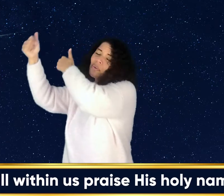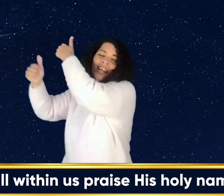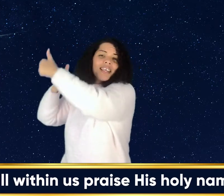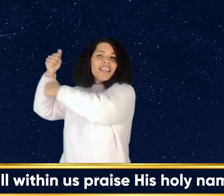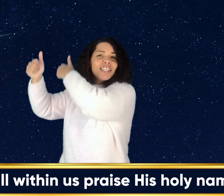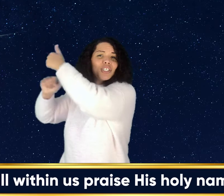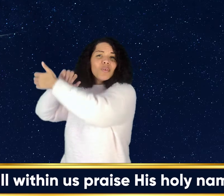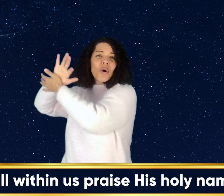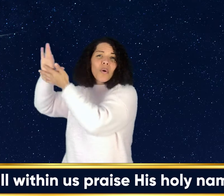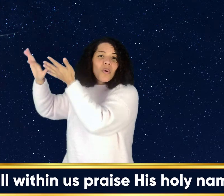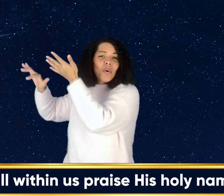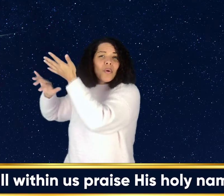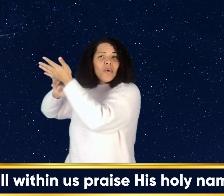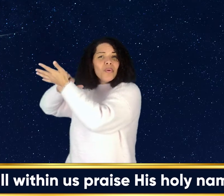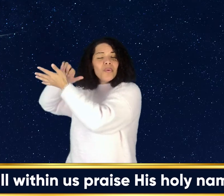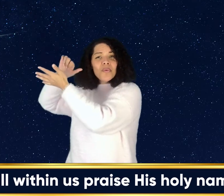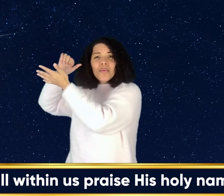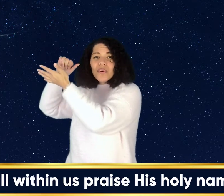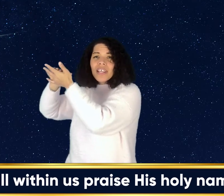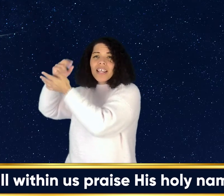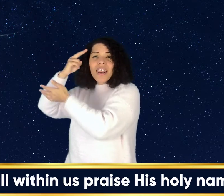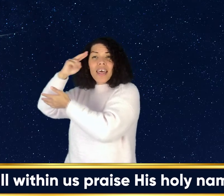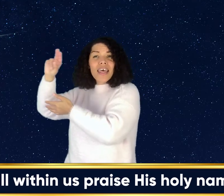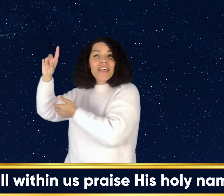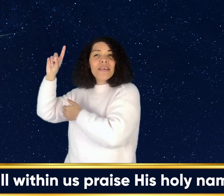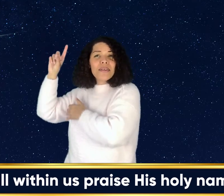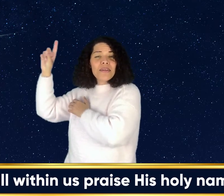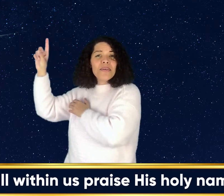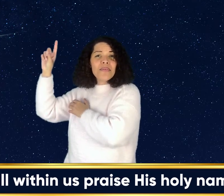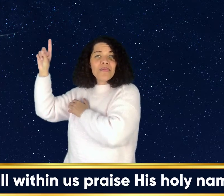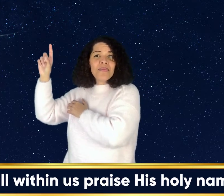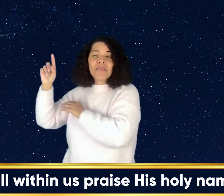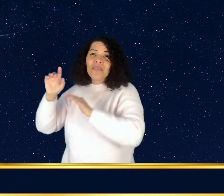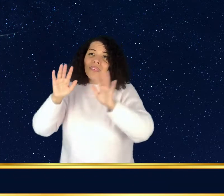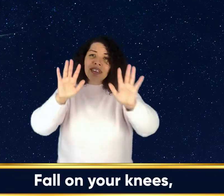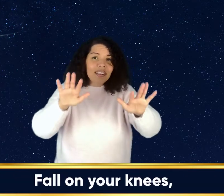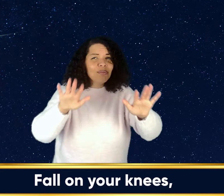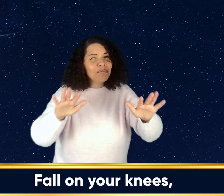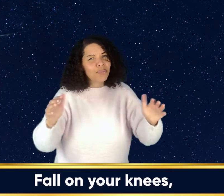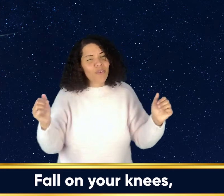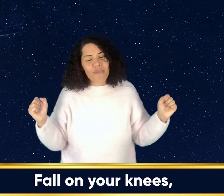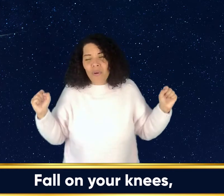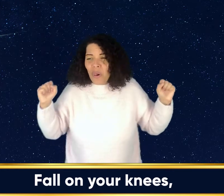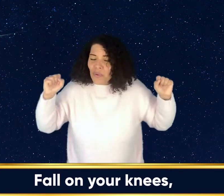all within us praise his holy name.